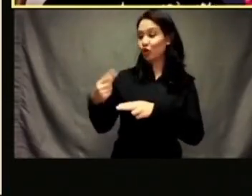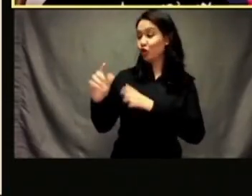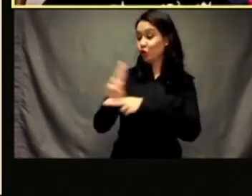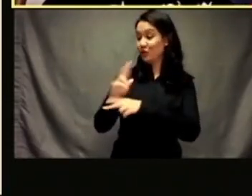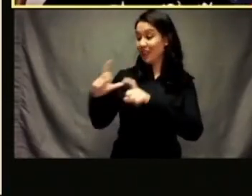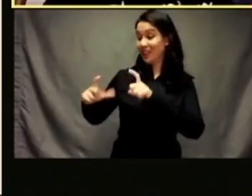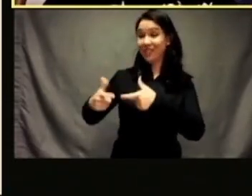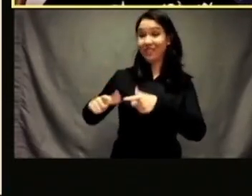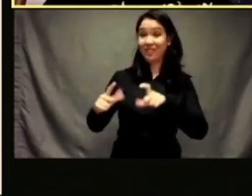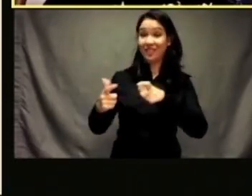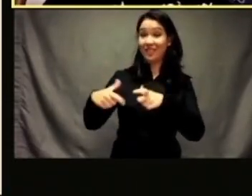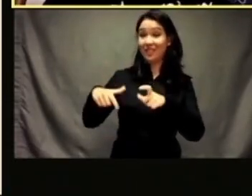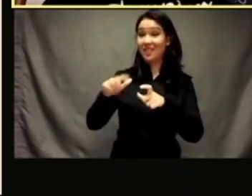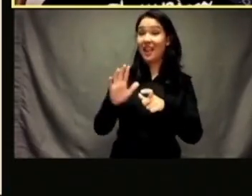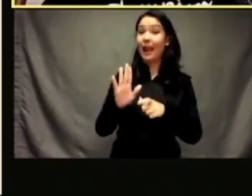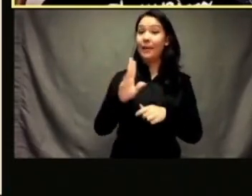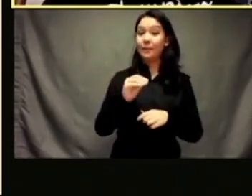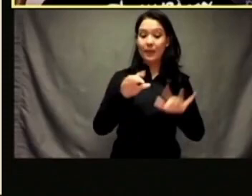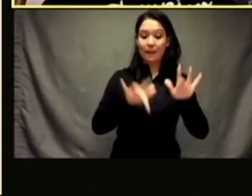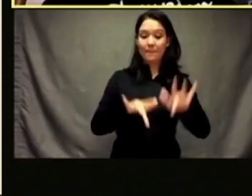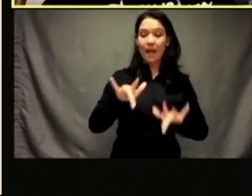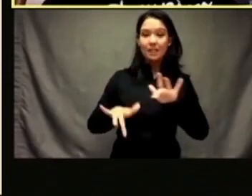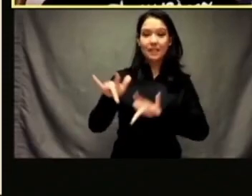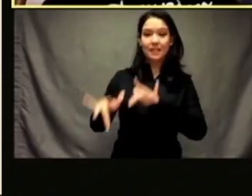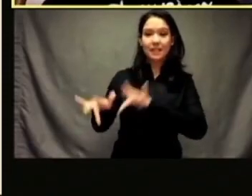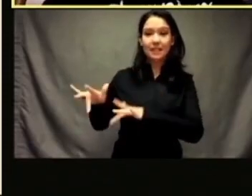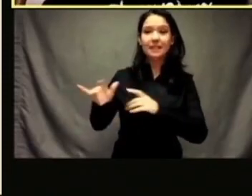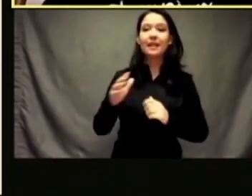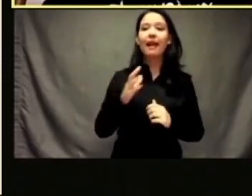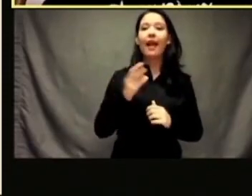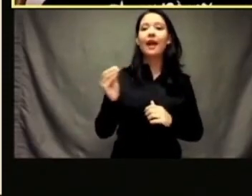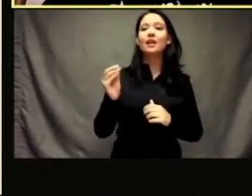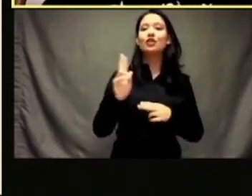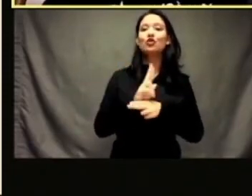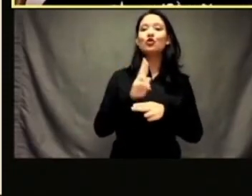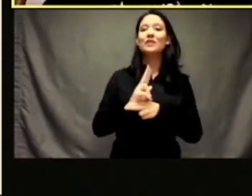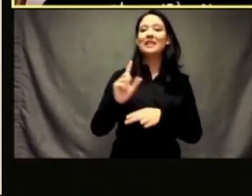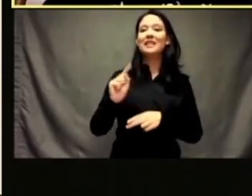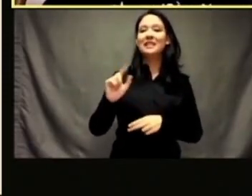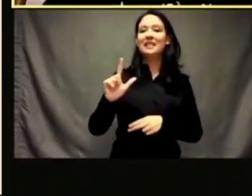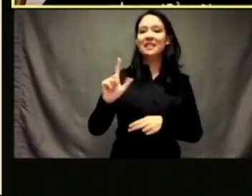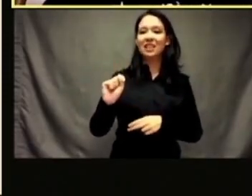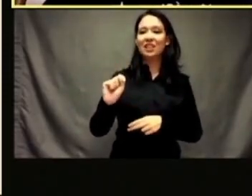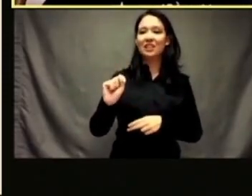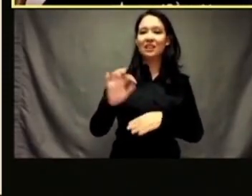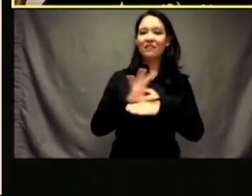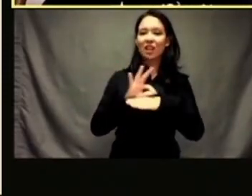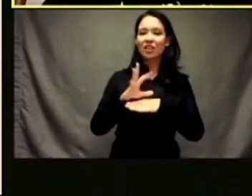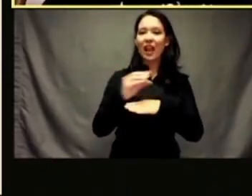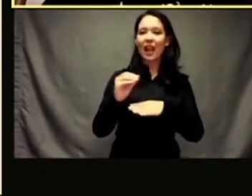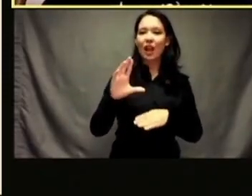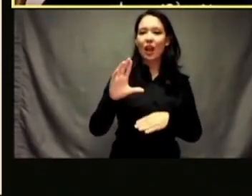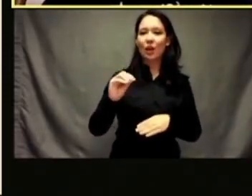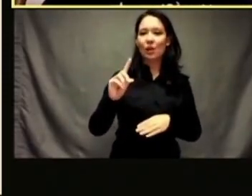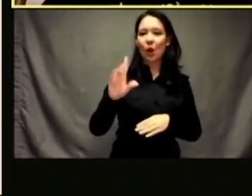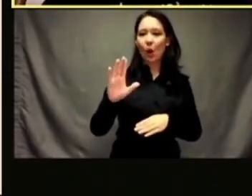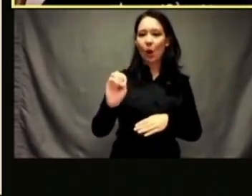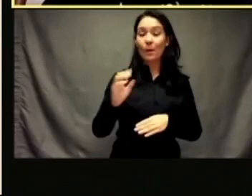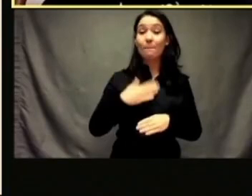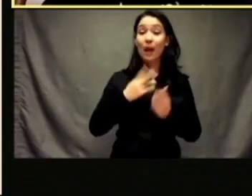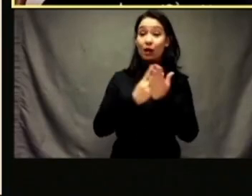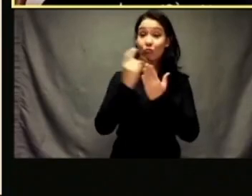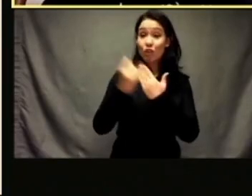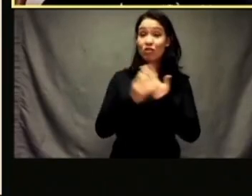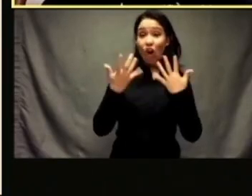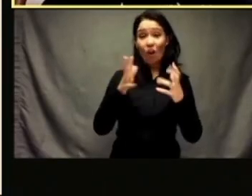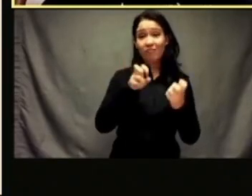microbit buttons, as well as using the tilt function and some code. My project's already in the